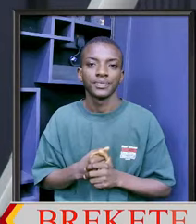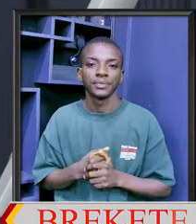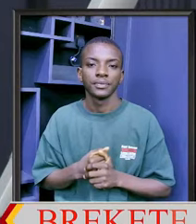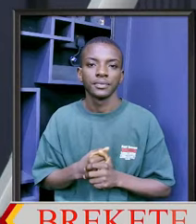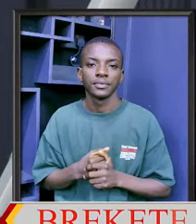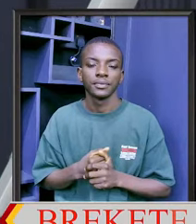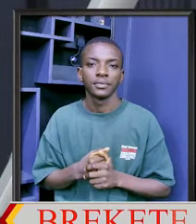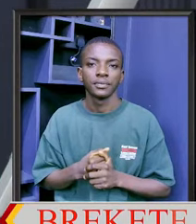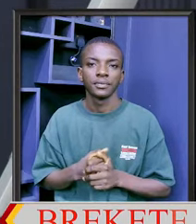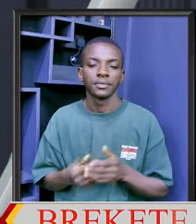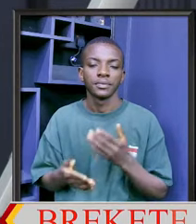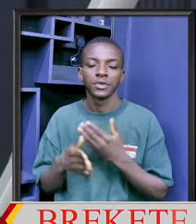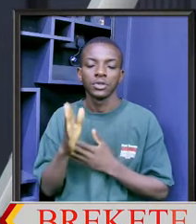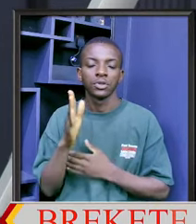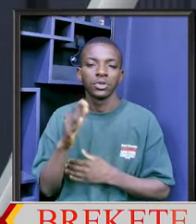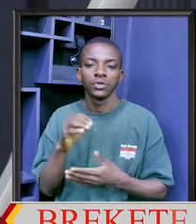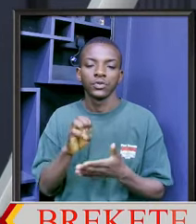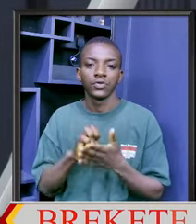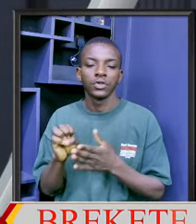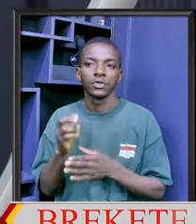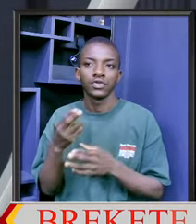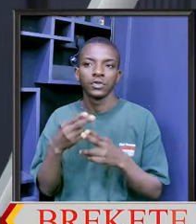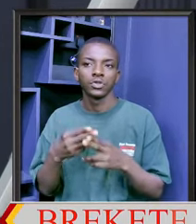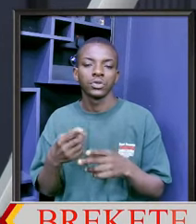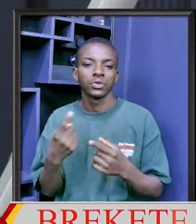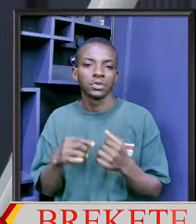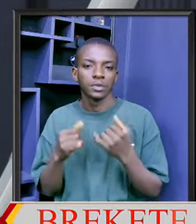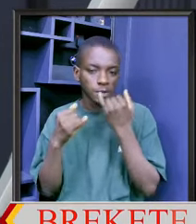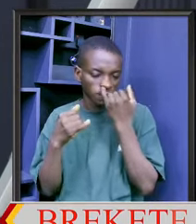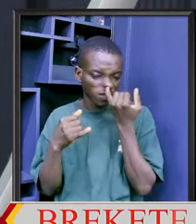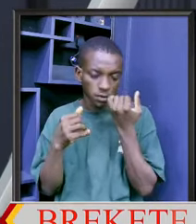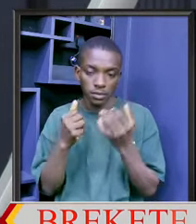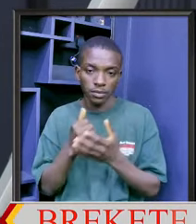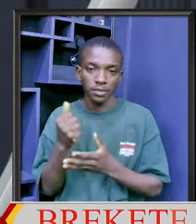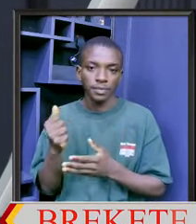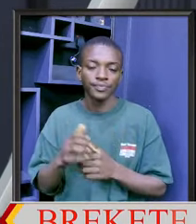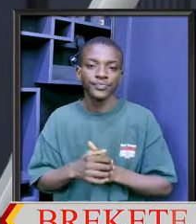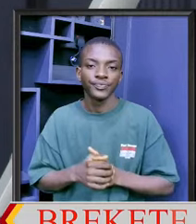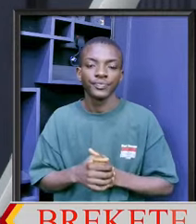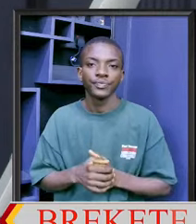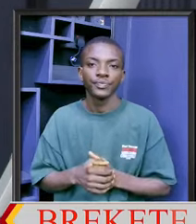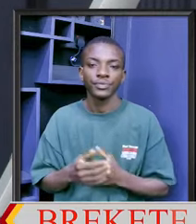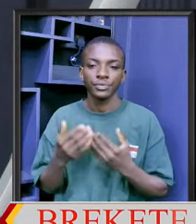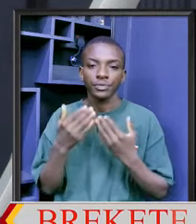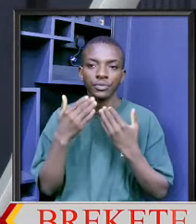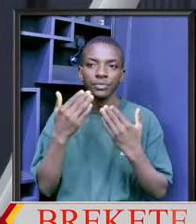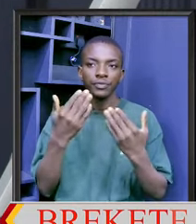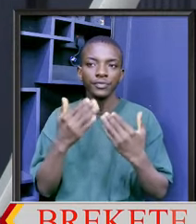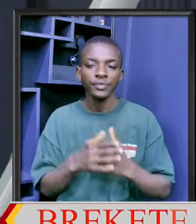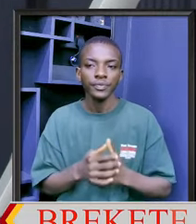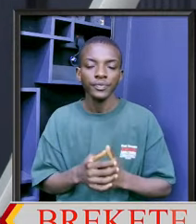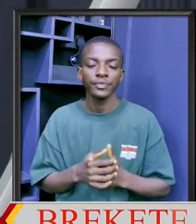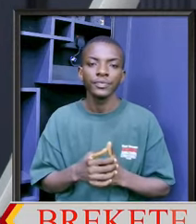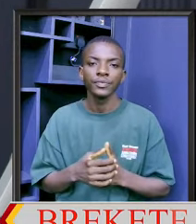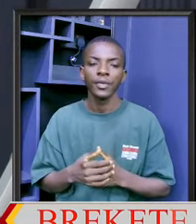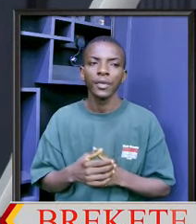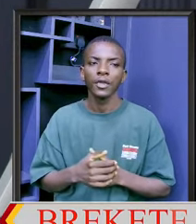May Allah subhanahu wa ta'ala forgive them of their shortcomings. Amen. Thank you.